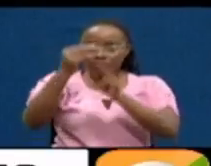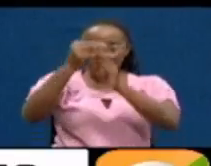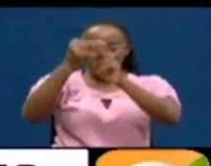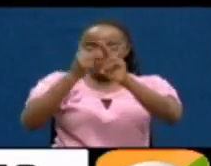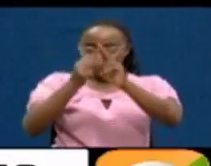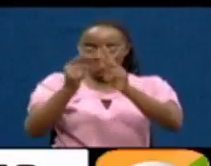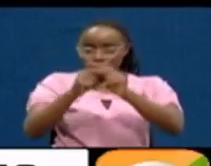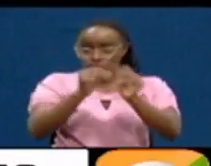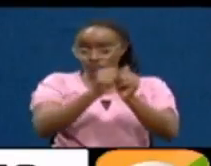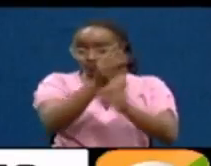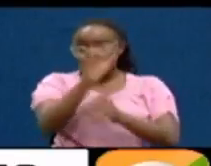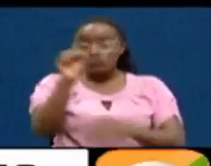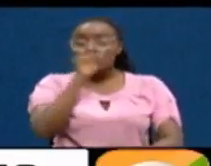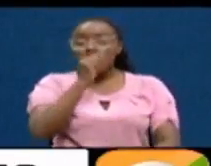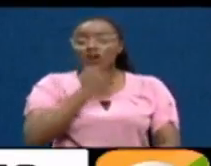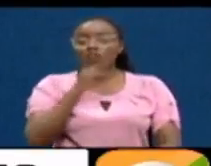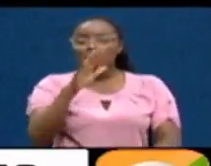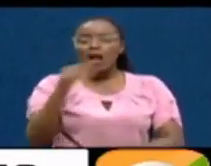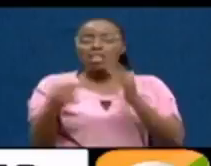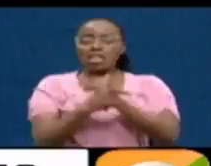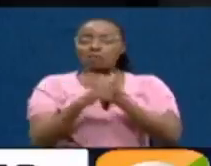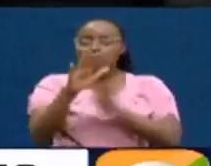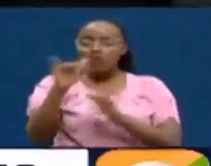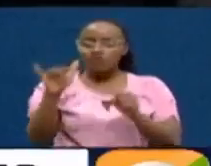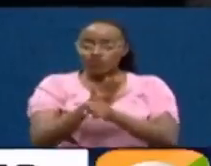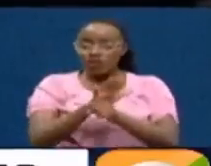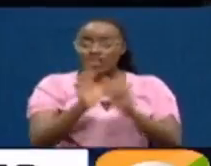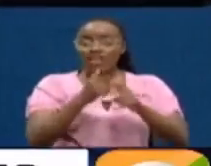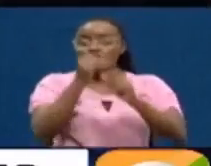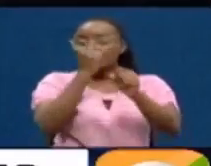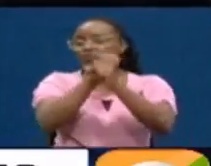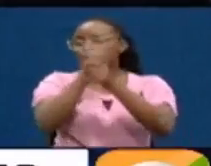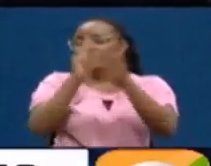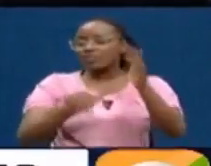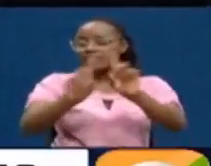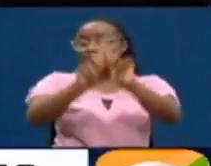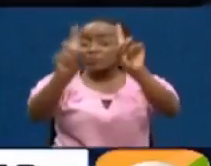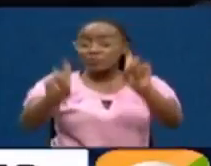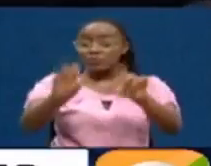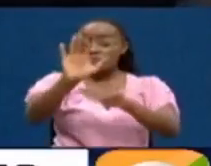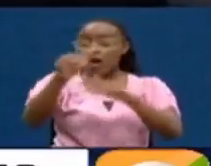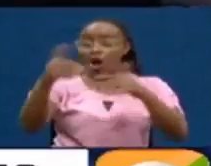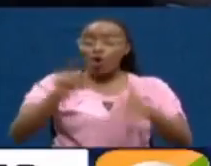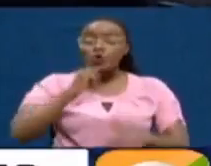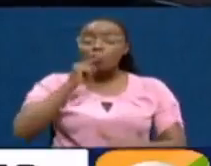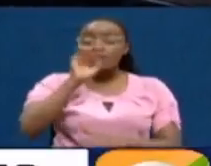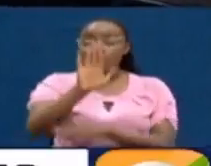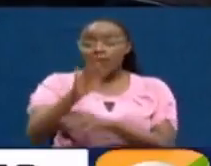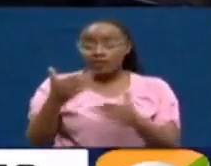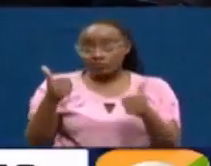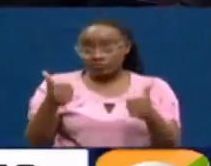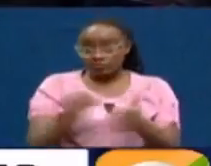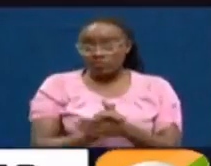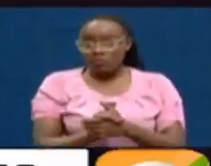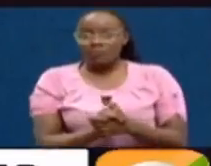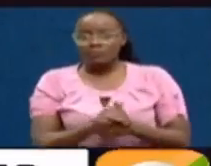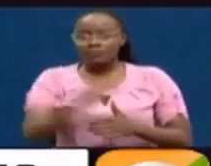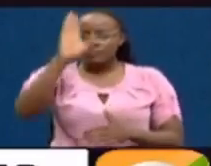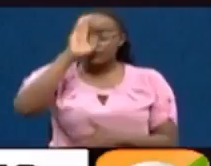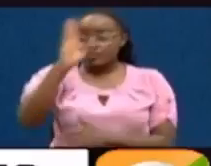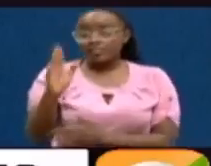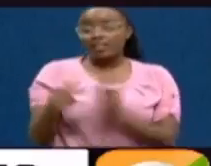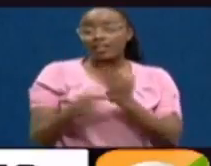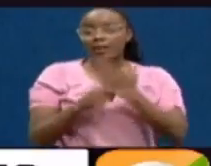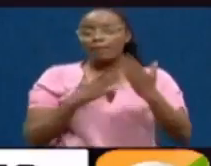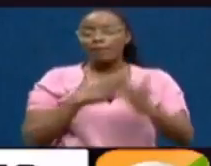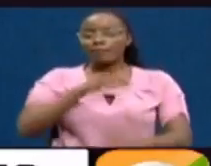there. You have the microphone. Just state your full name and what you do and your question or comment. Go ahead. Hi, my